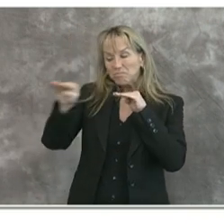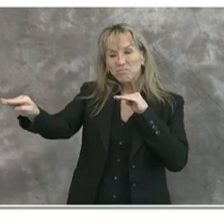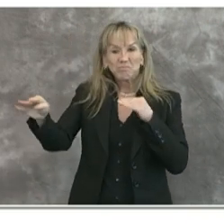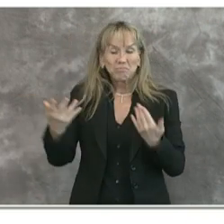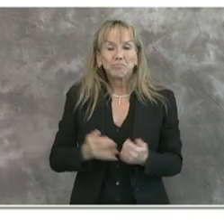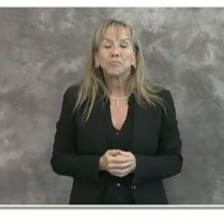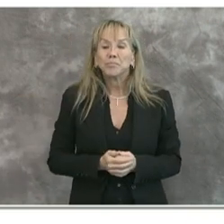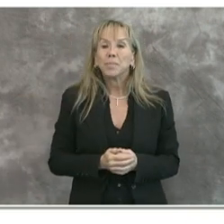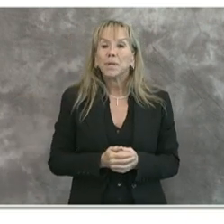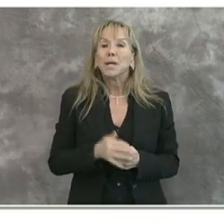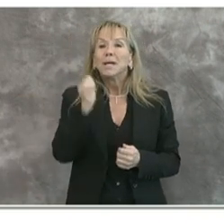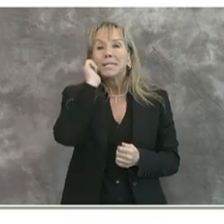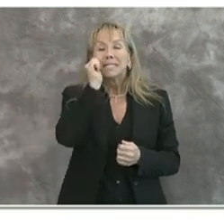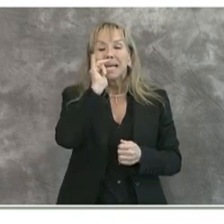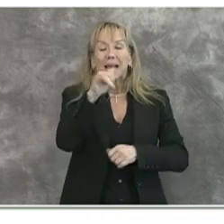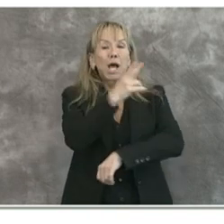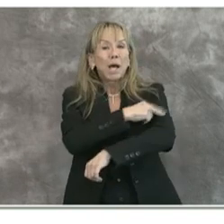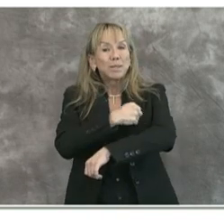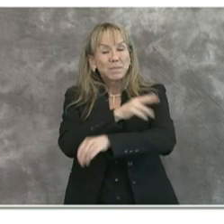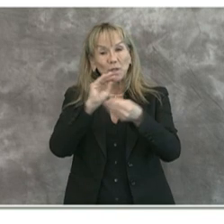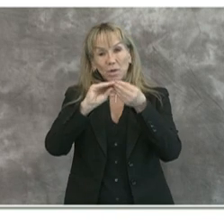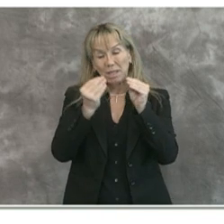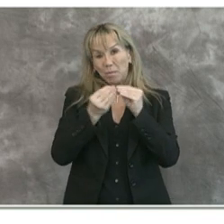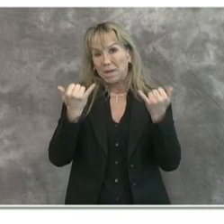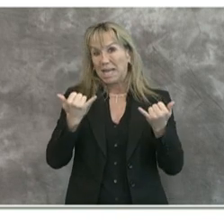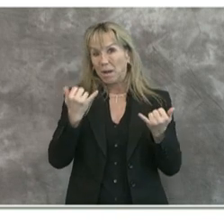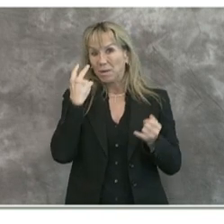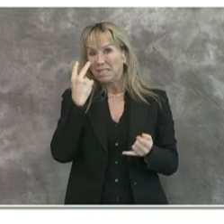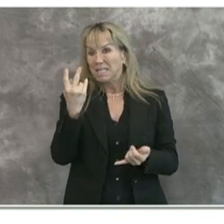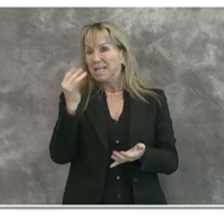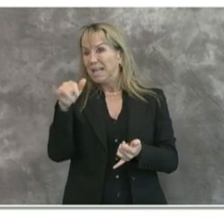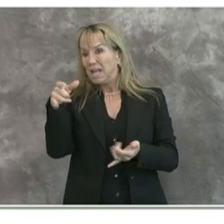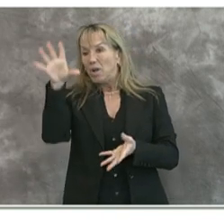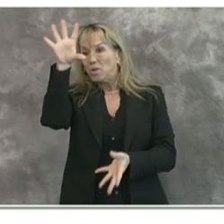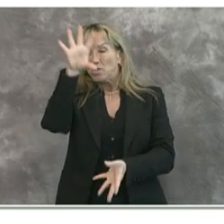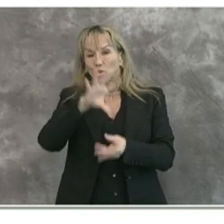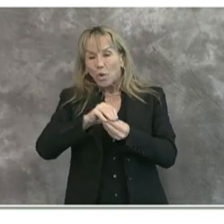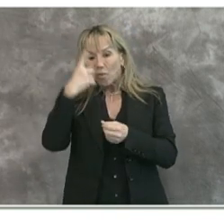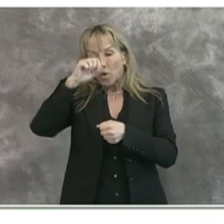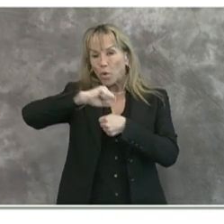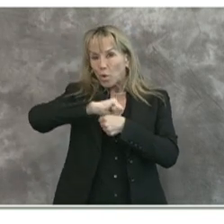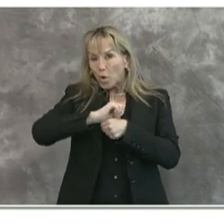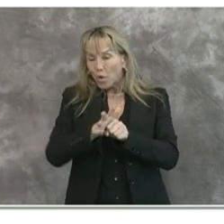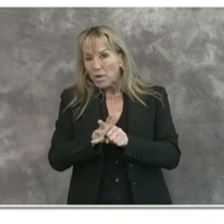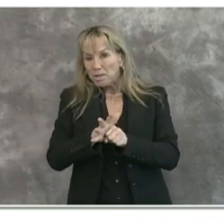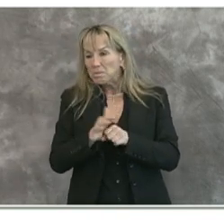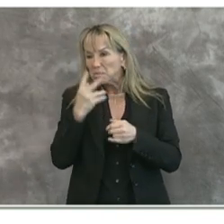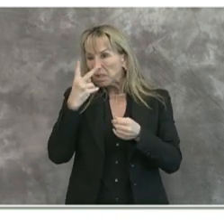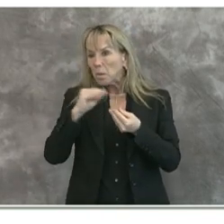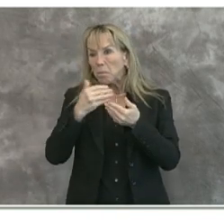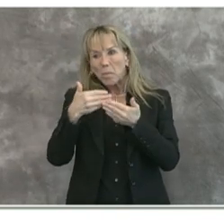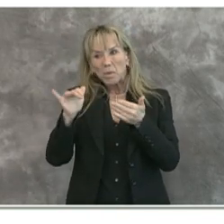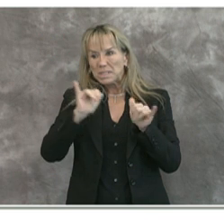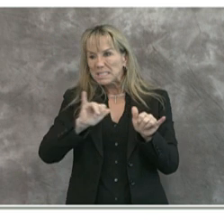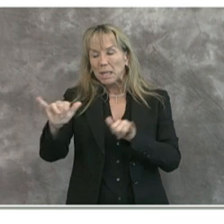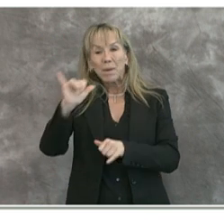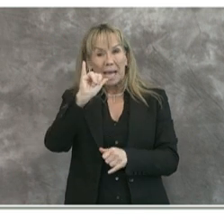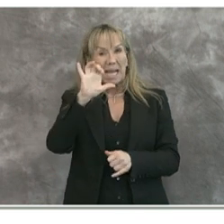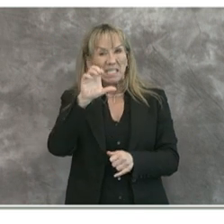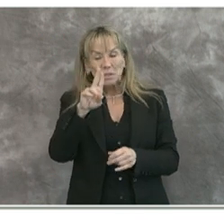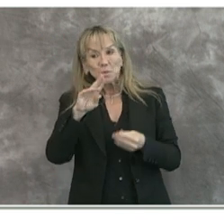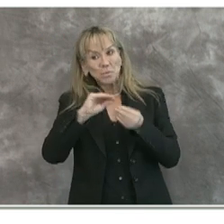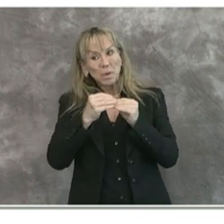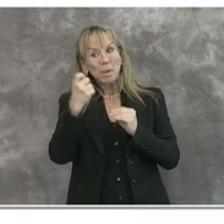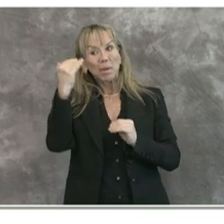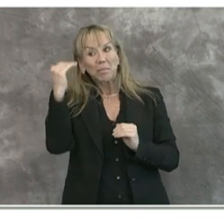direction. Our daily hospital census has our total COVID-related hospitalizations holding steady. ICU numbers down a